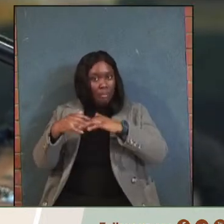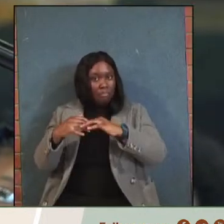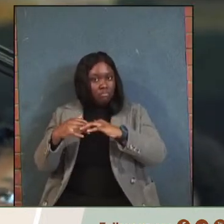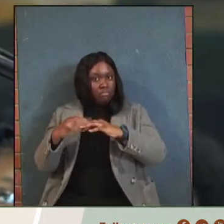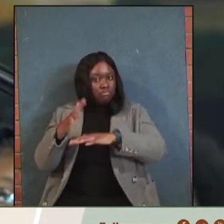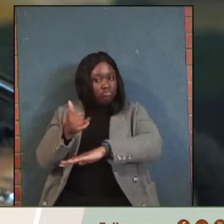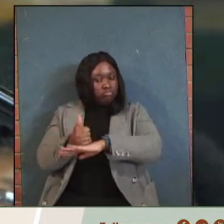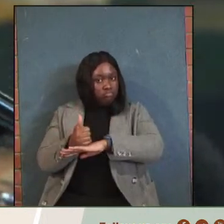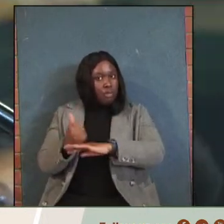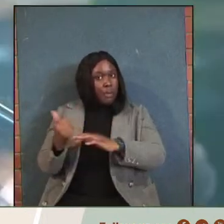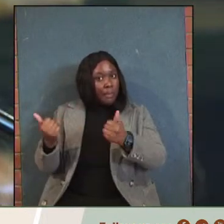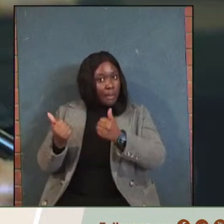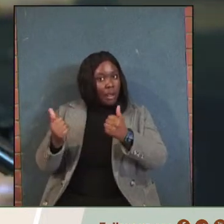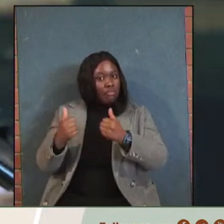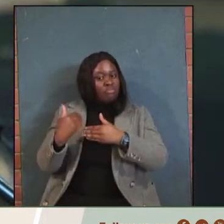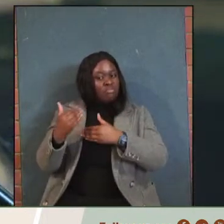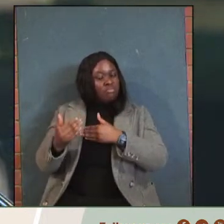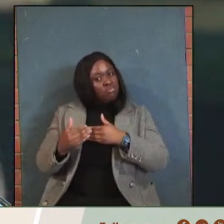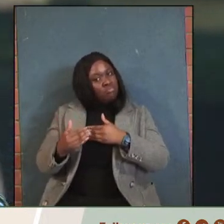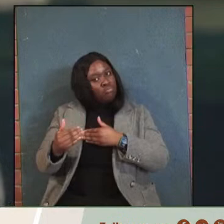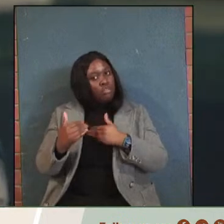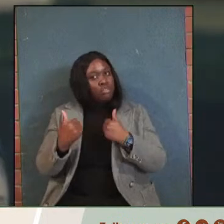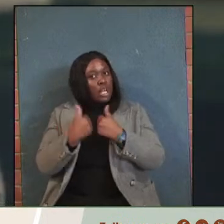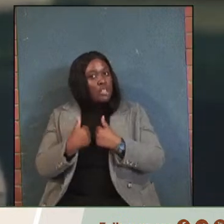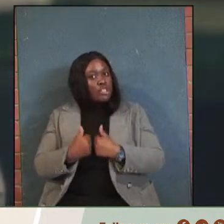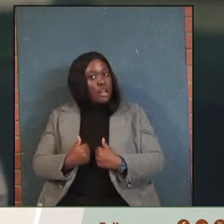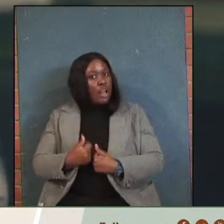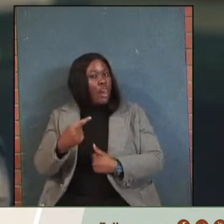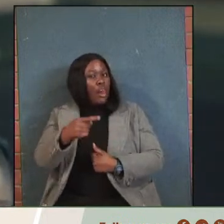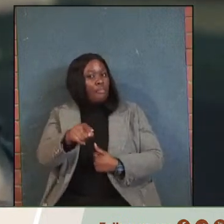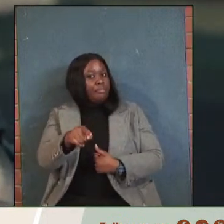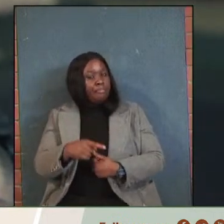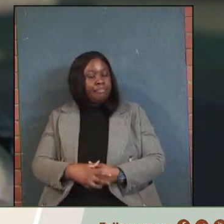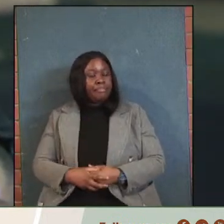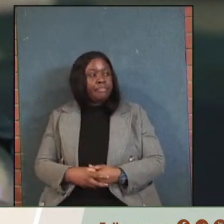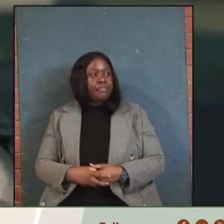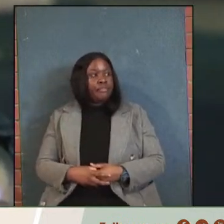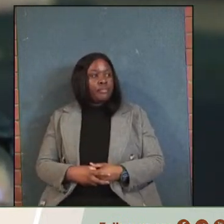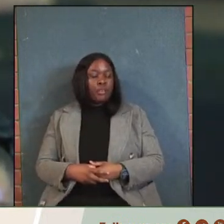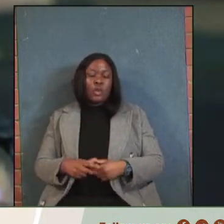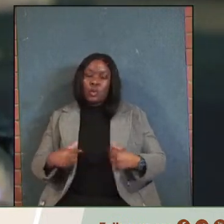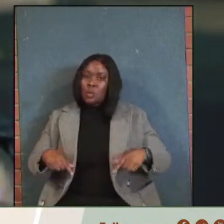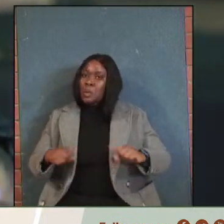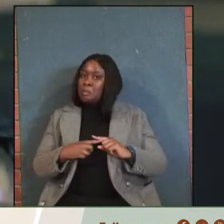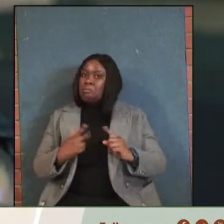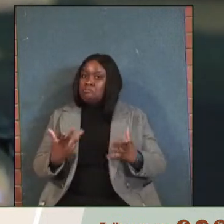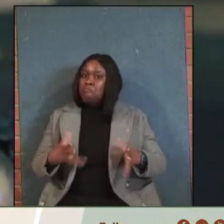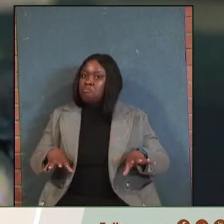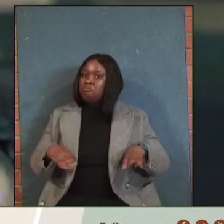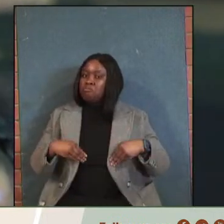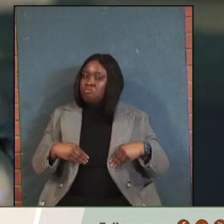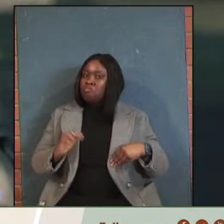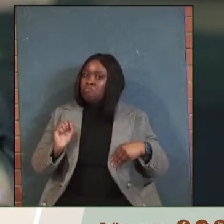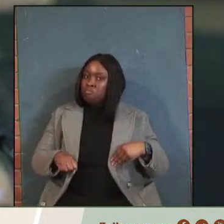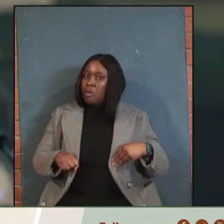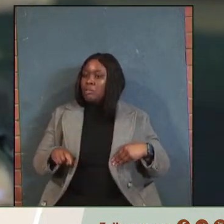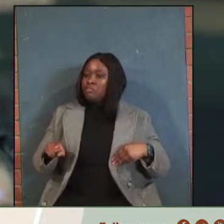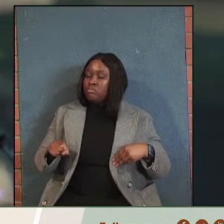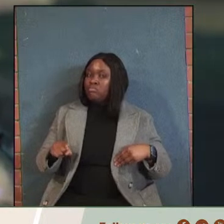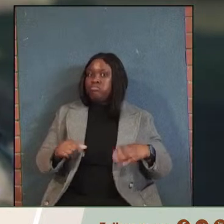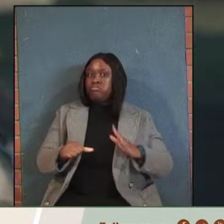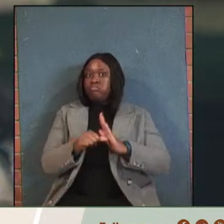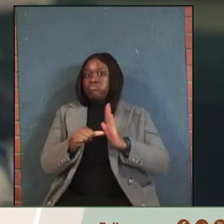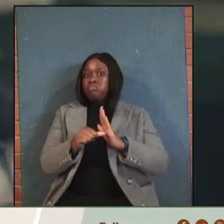implementing aftercare centers. In our discussion, we fully agree that aftercare centers are very crucial